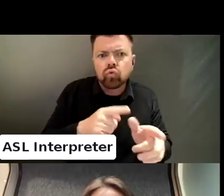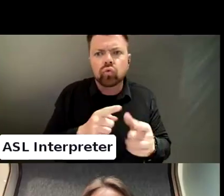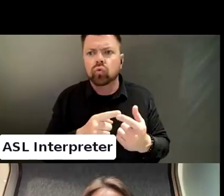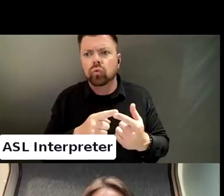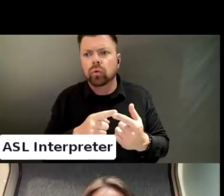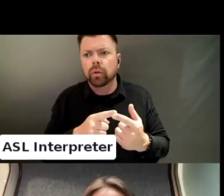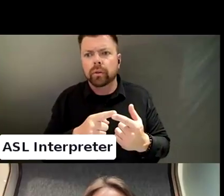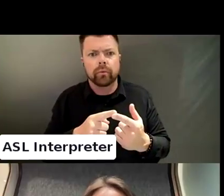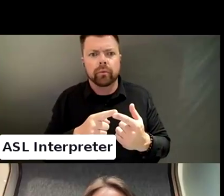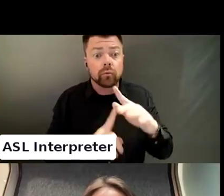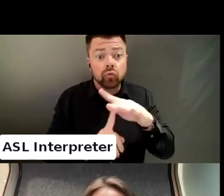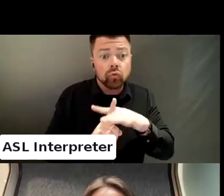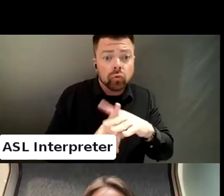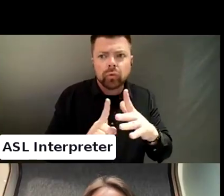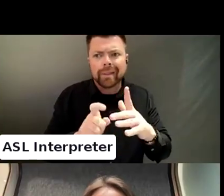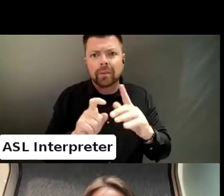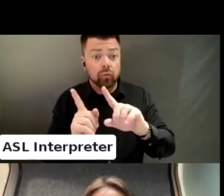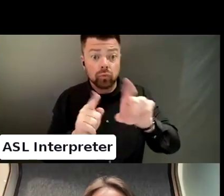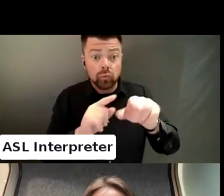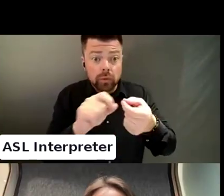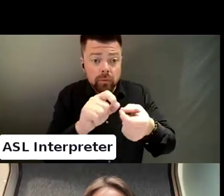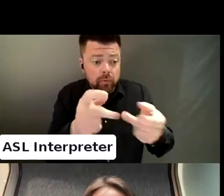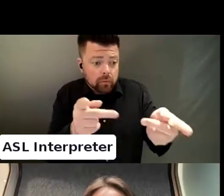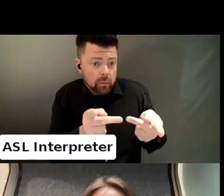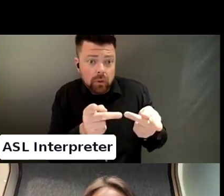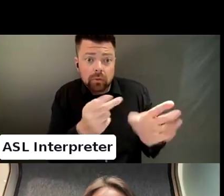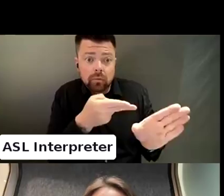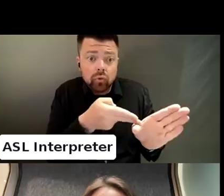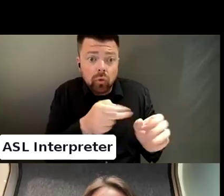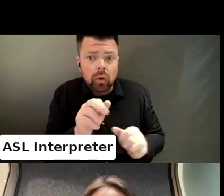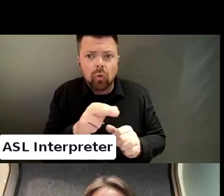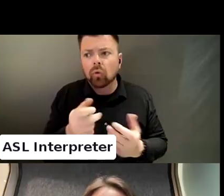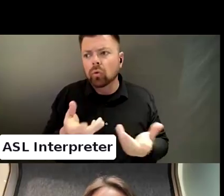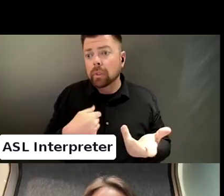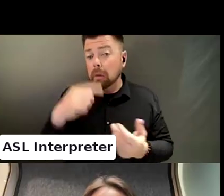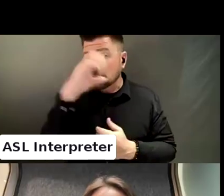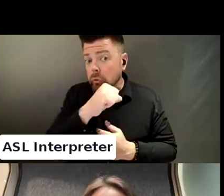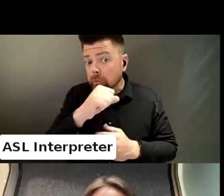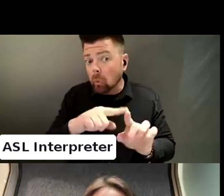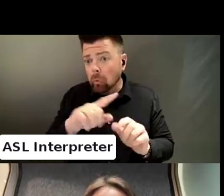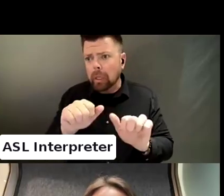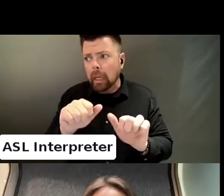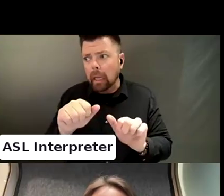the clinical trial, which I'm assuming, or would they be able to get it more locally at home?